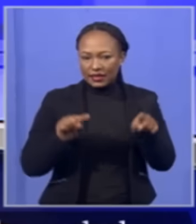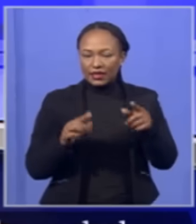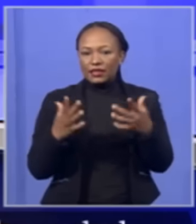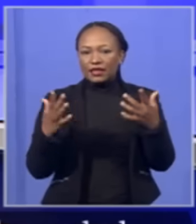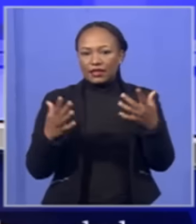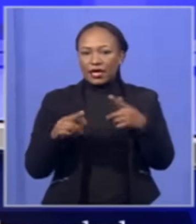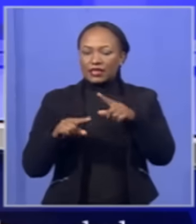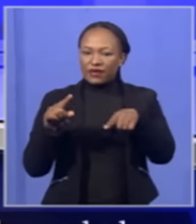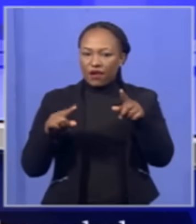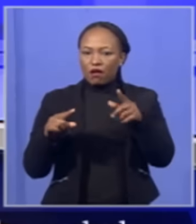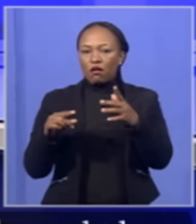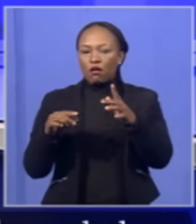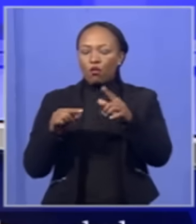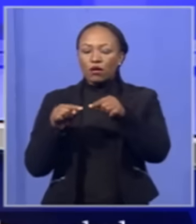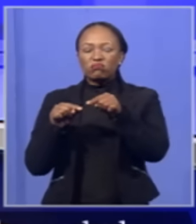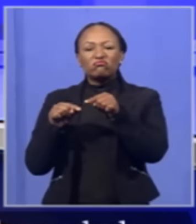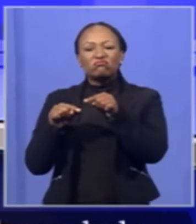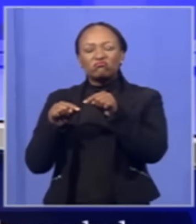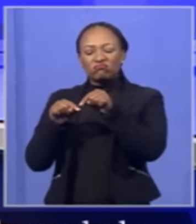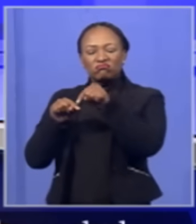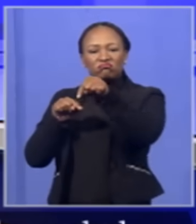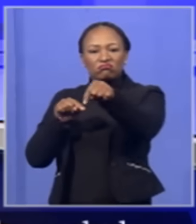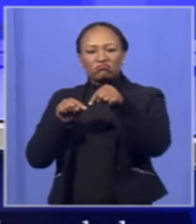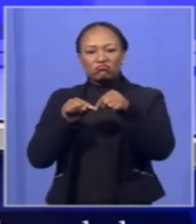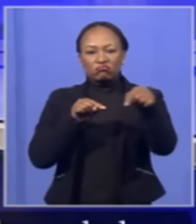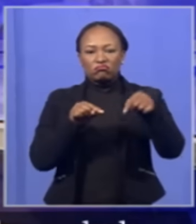dikarolong tse di farologaneng tsa lebelo leno.